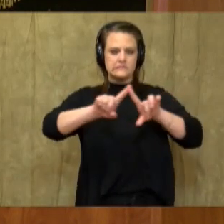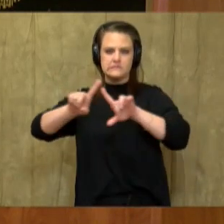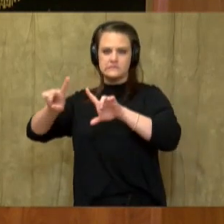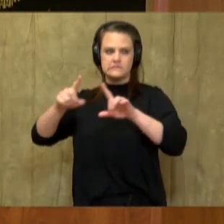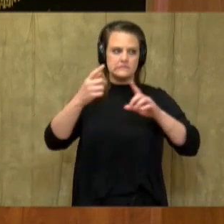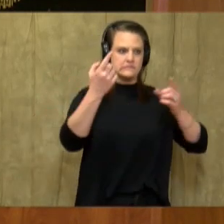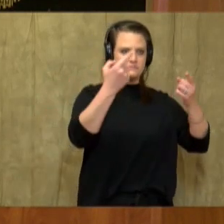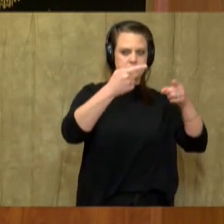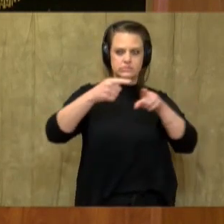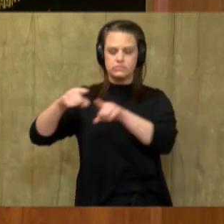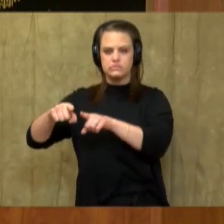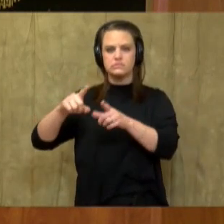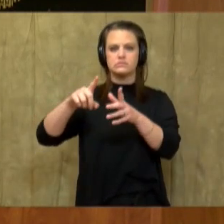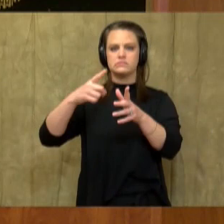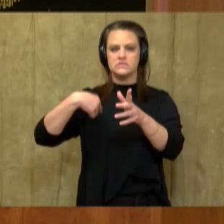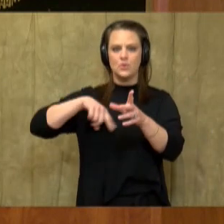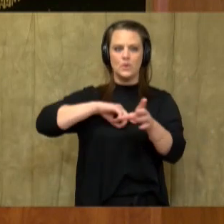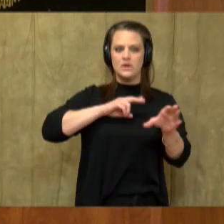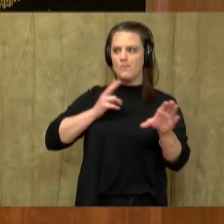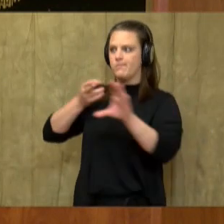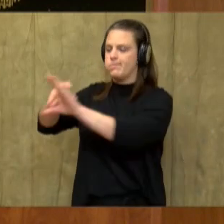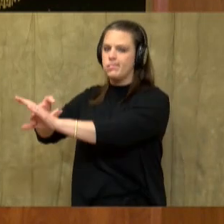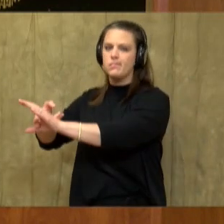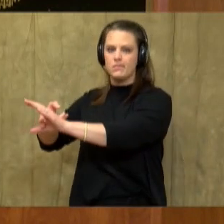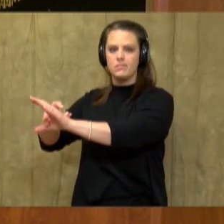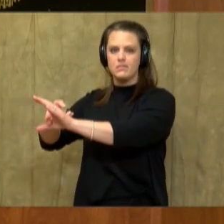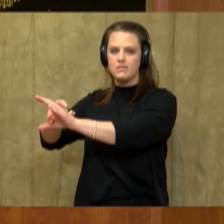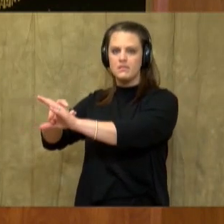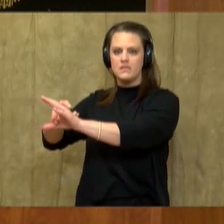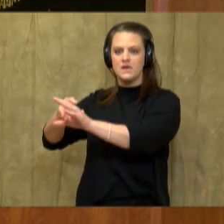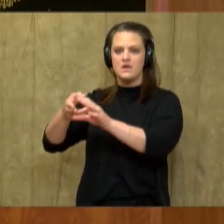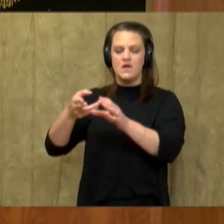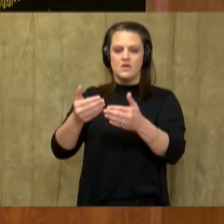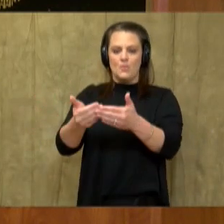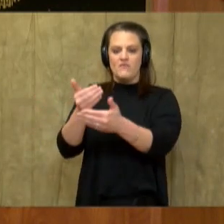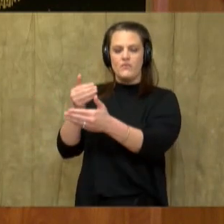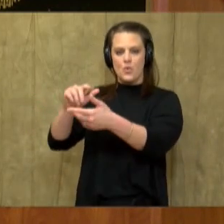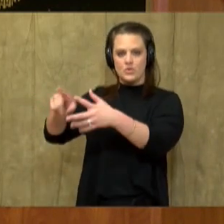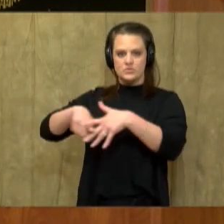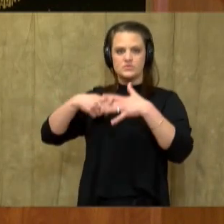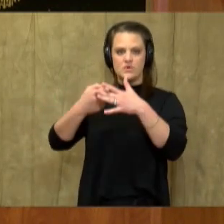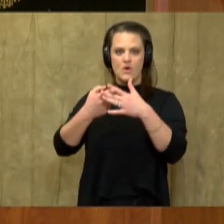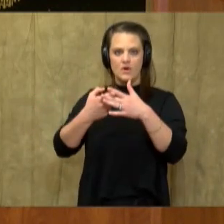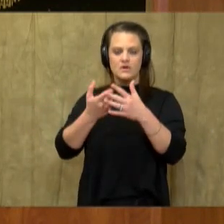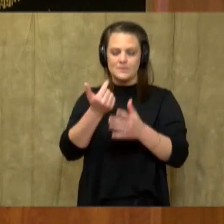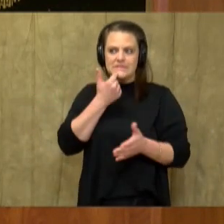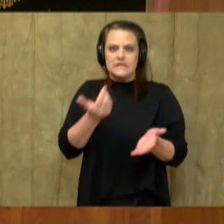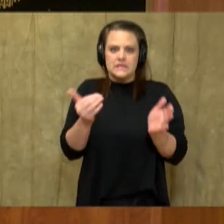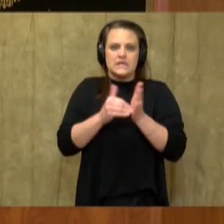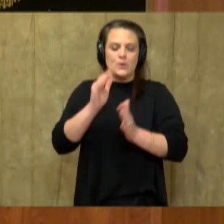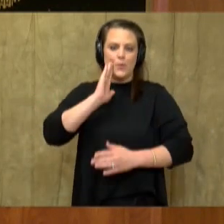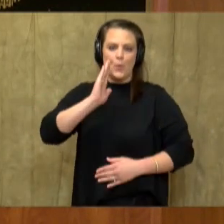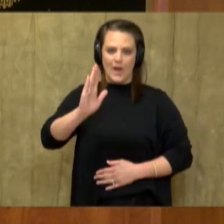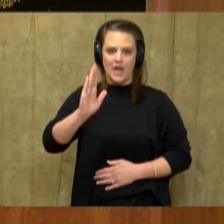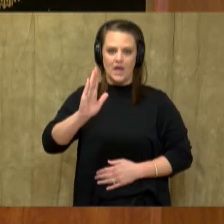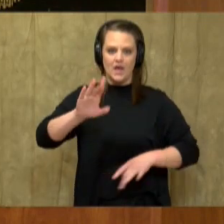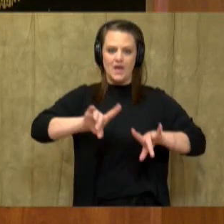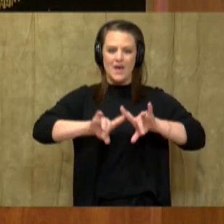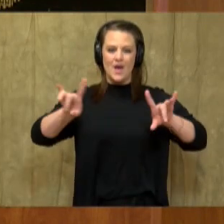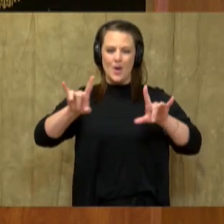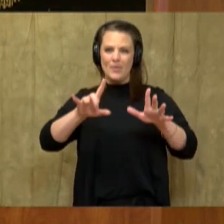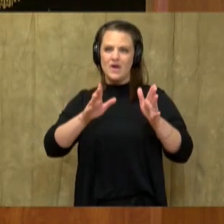fell into place to get us involved in Vietnam. And I'll say this before we ever get started, I'm going to reiterate it in a second, that there was no